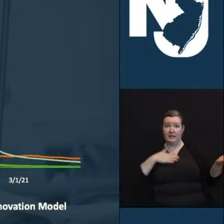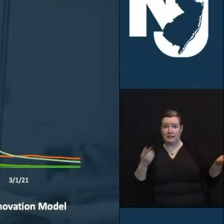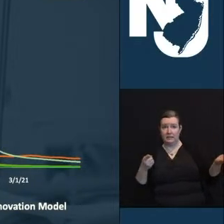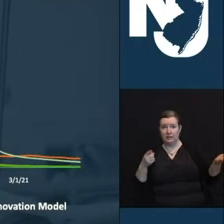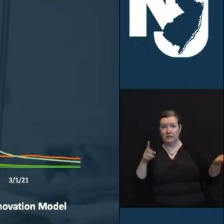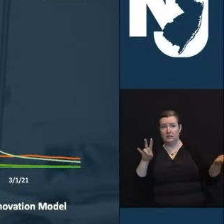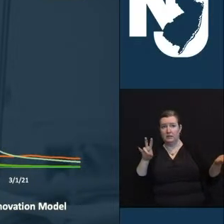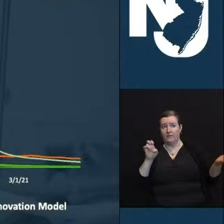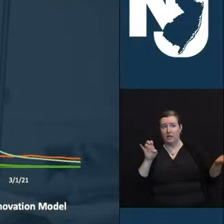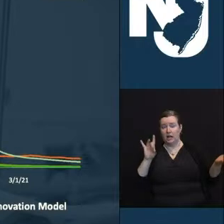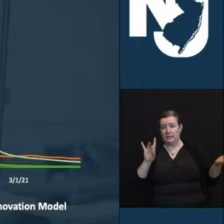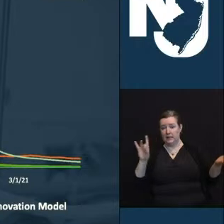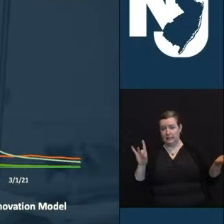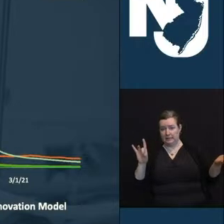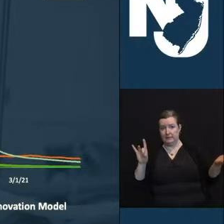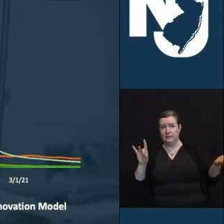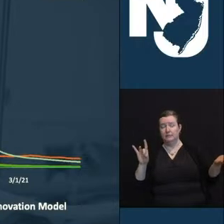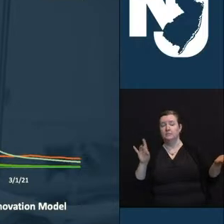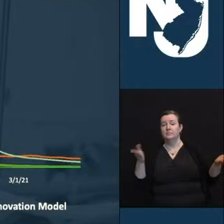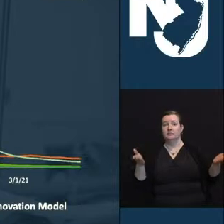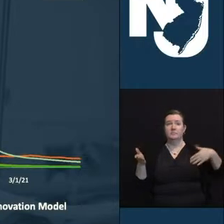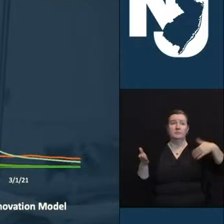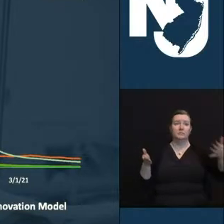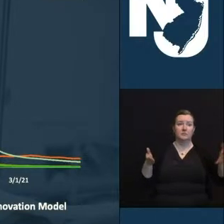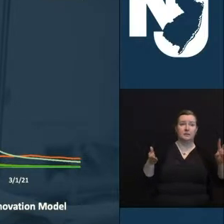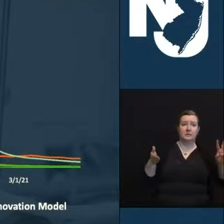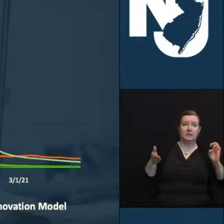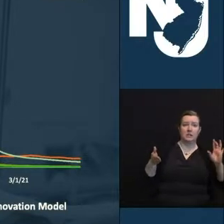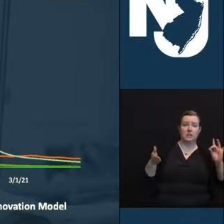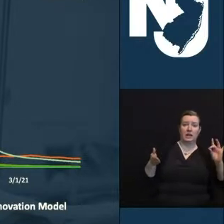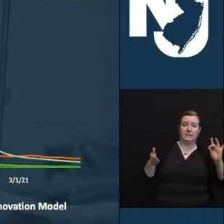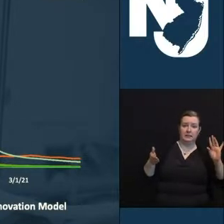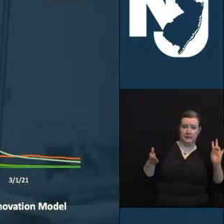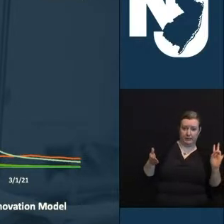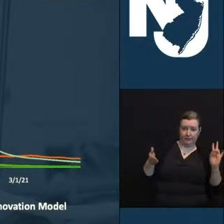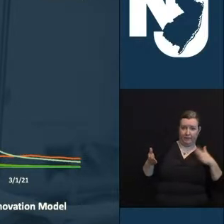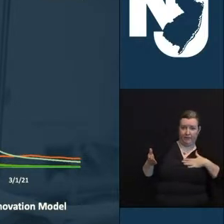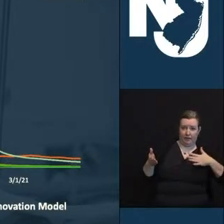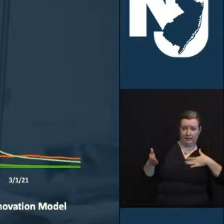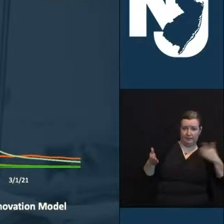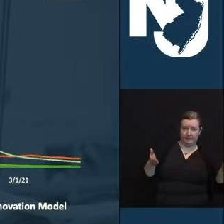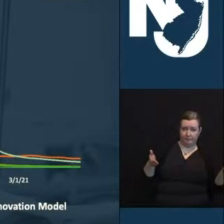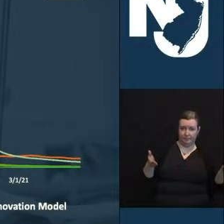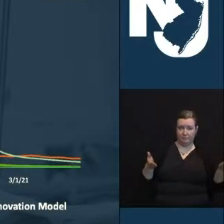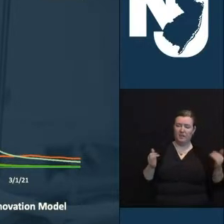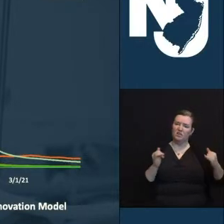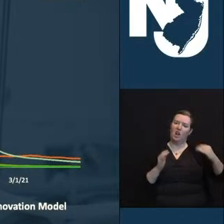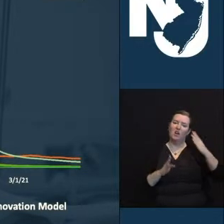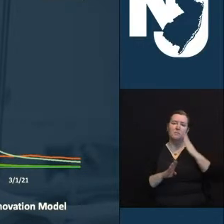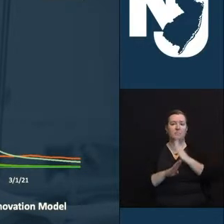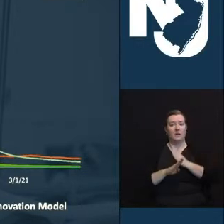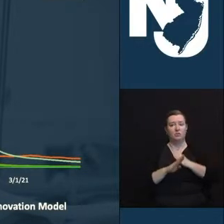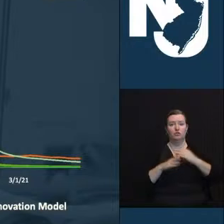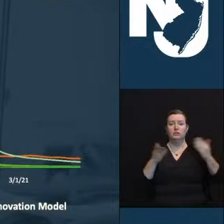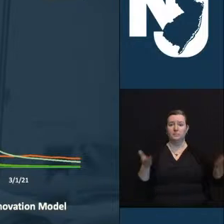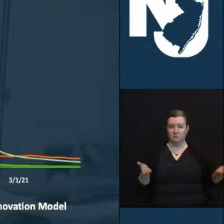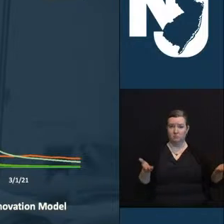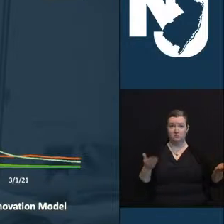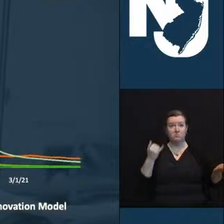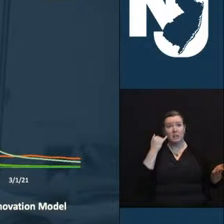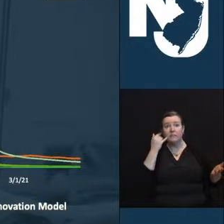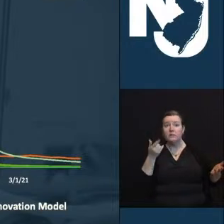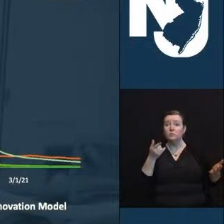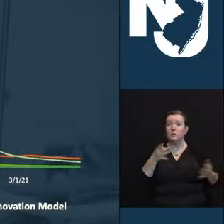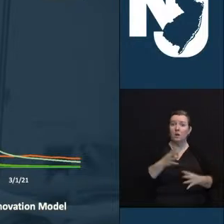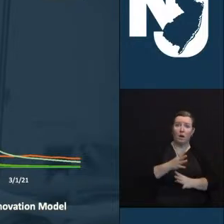and 687. Again, this is what we would consider a moderate scenario if we all keep up with what we've